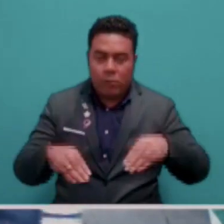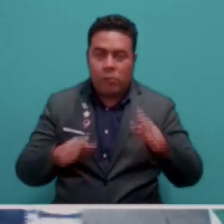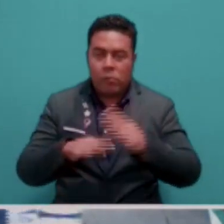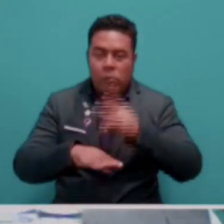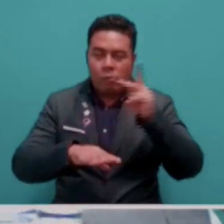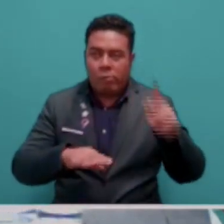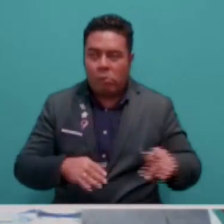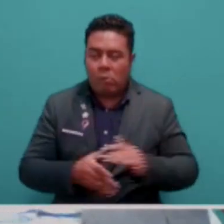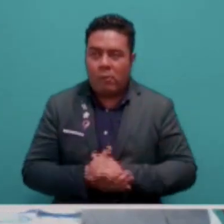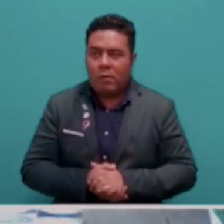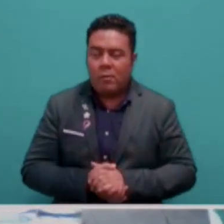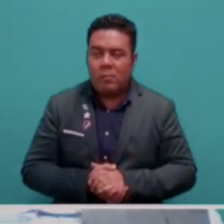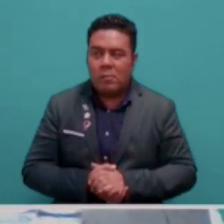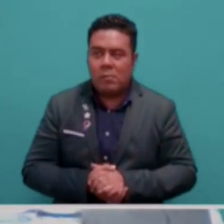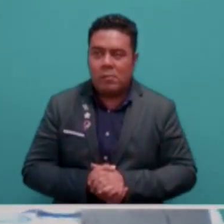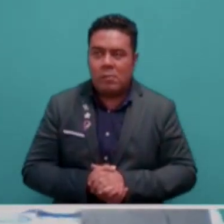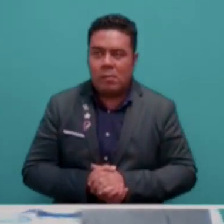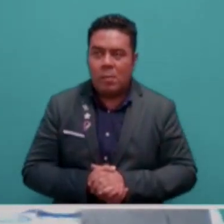House.